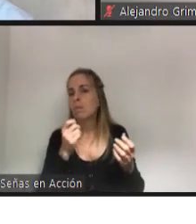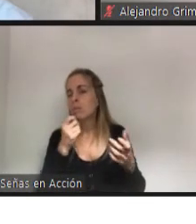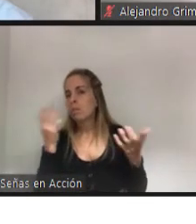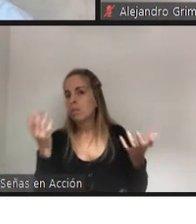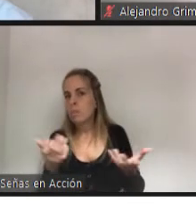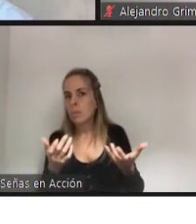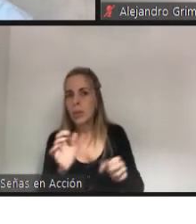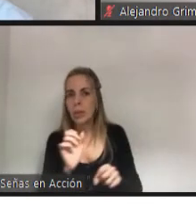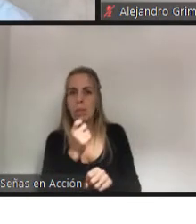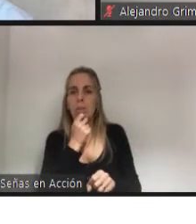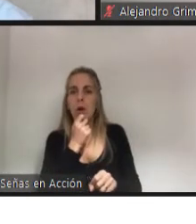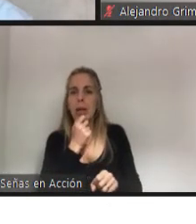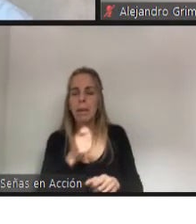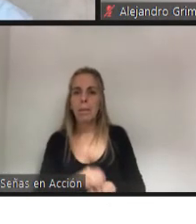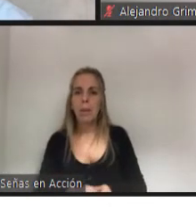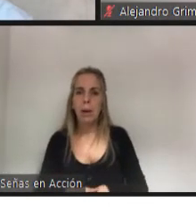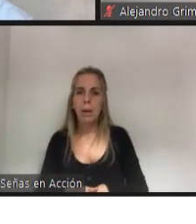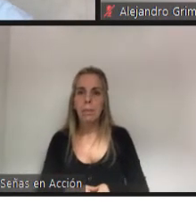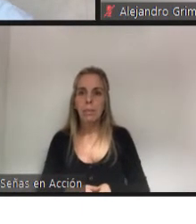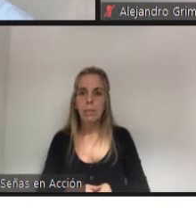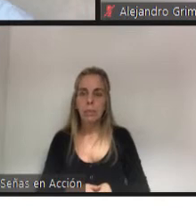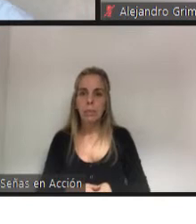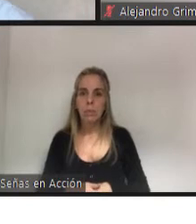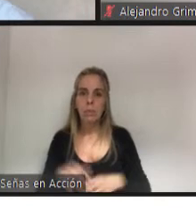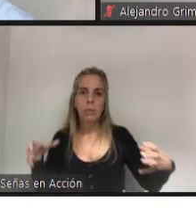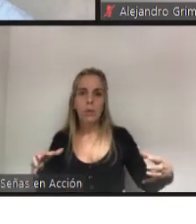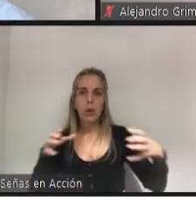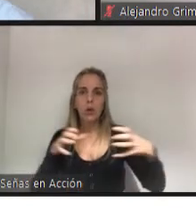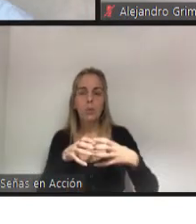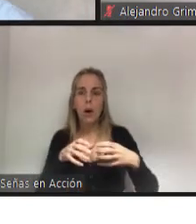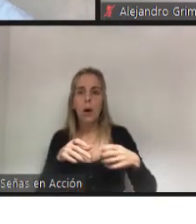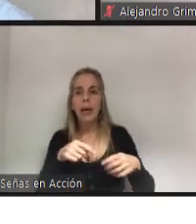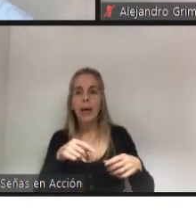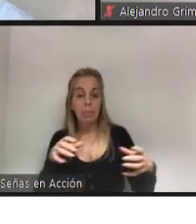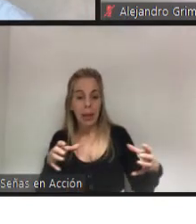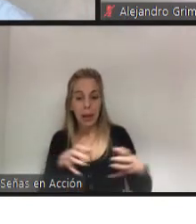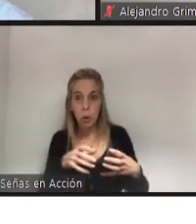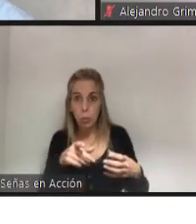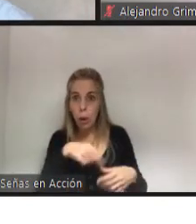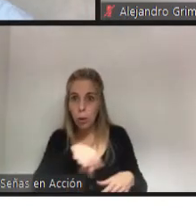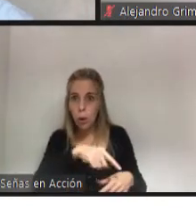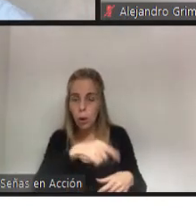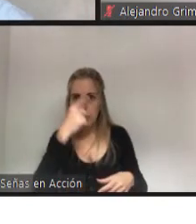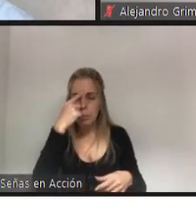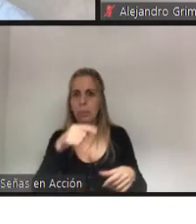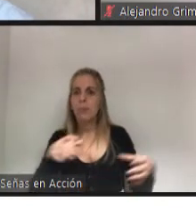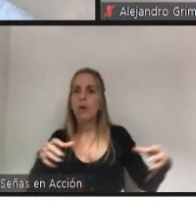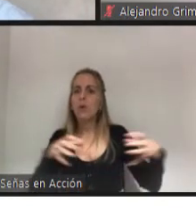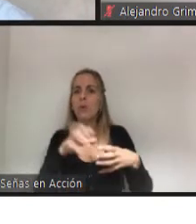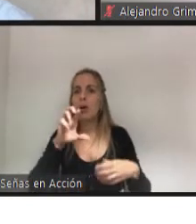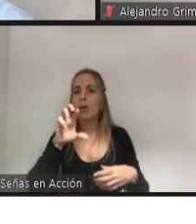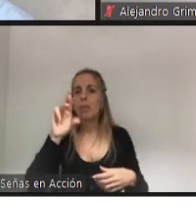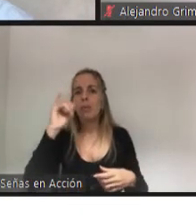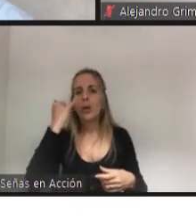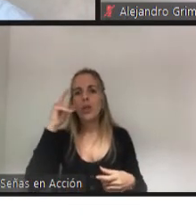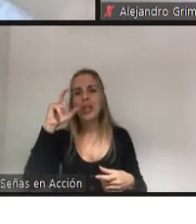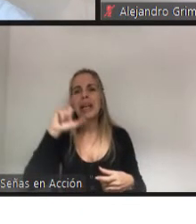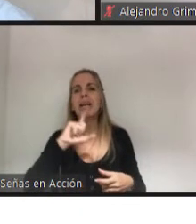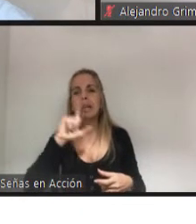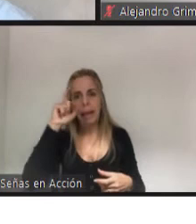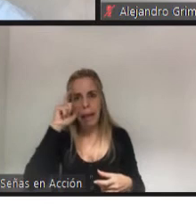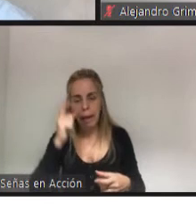such as Patia and the group Projecti, that was one that